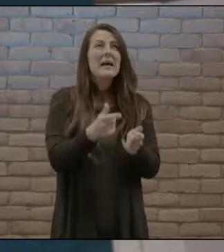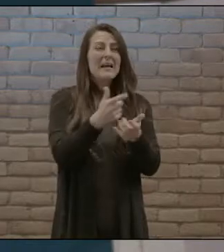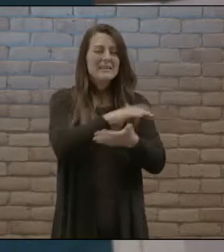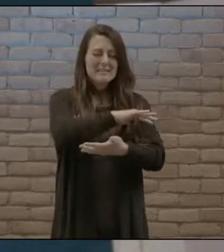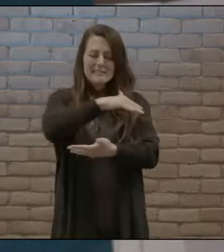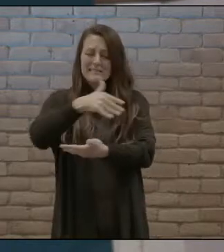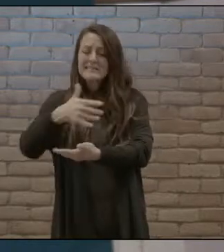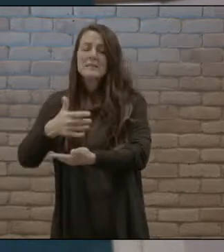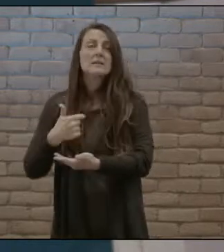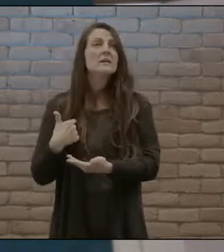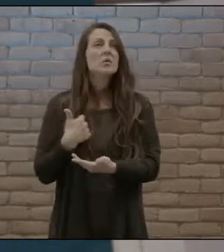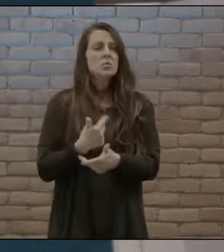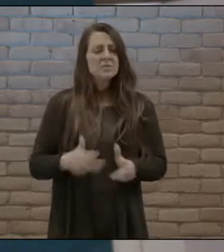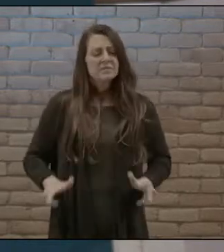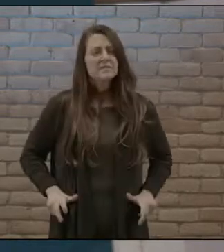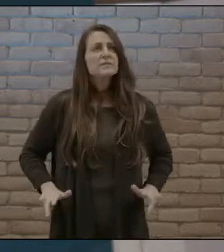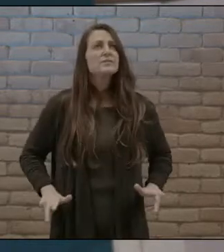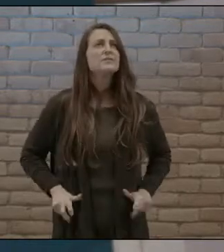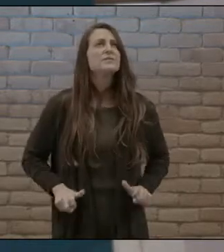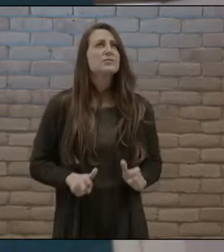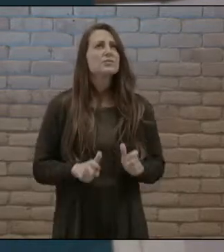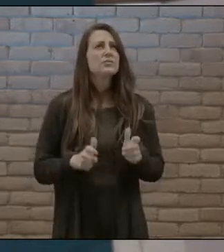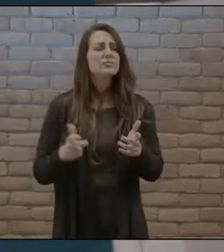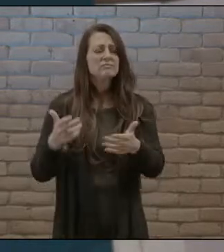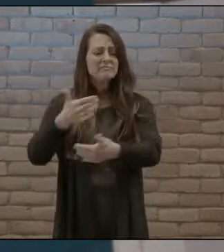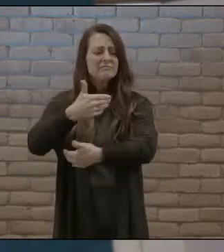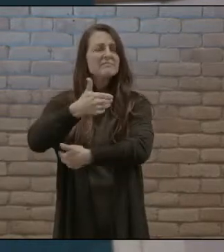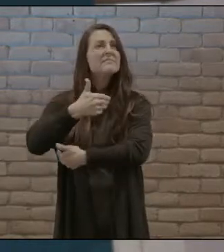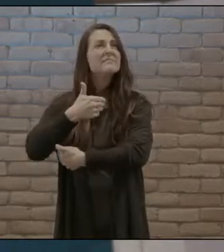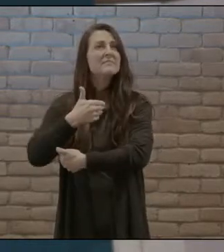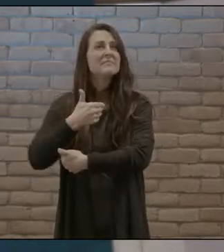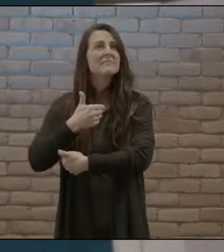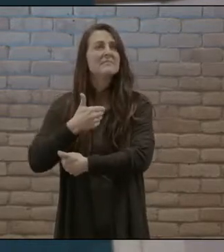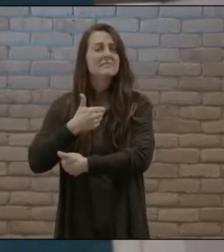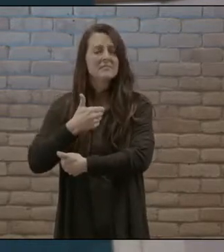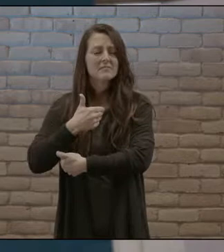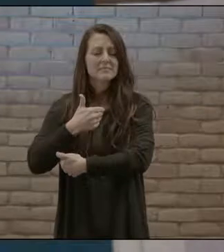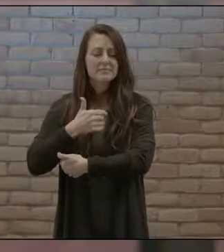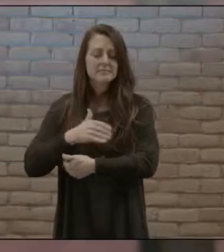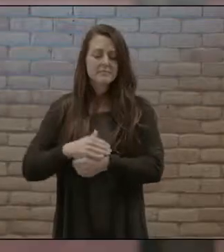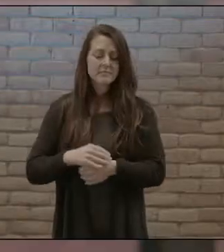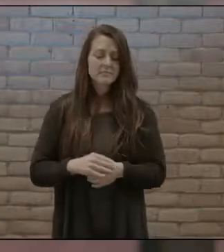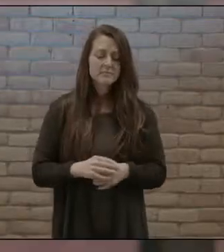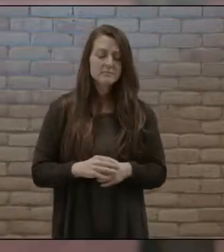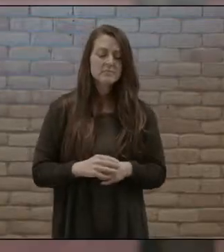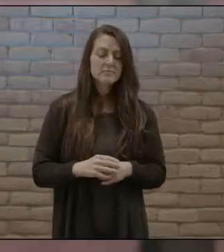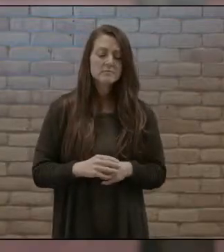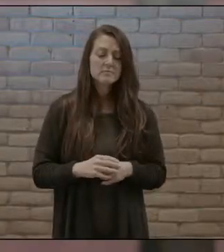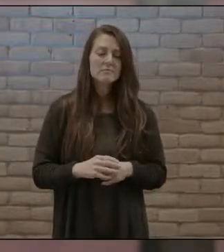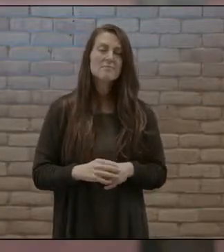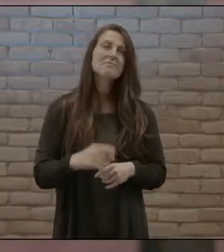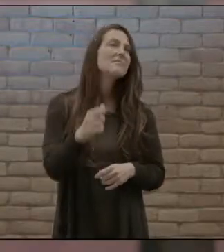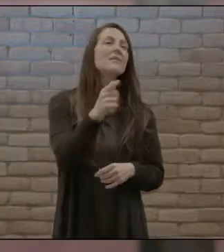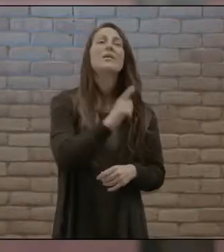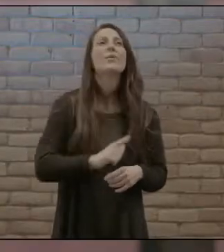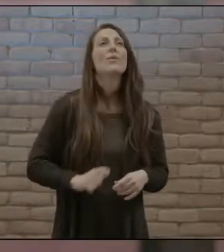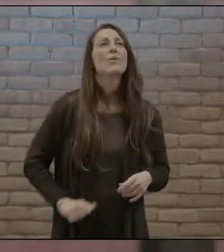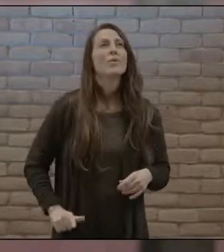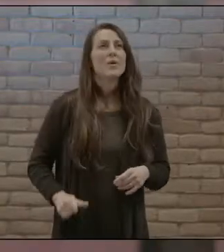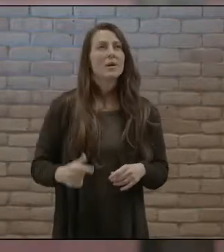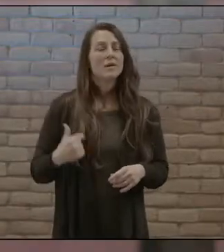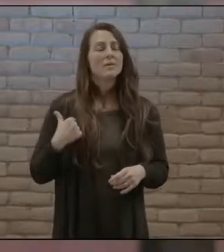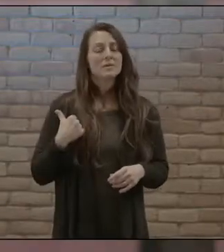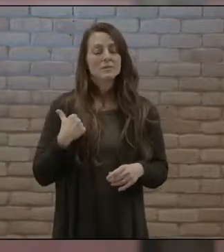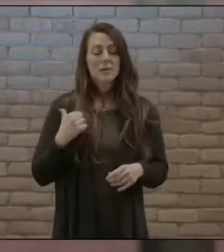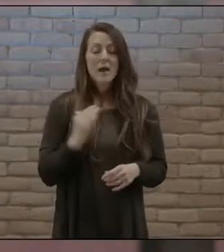We've been selfish with what you have given to us. And so, Lord God, as we